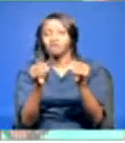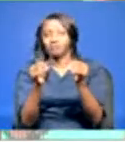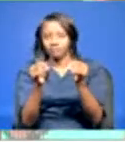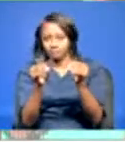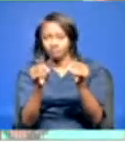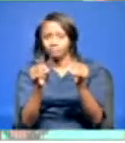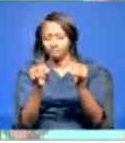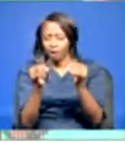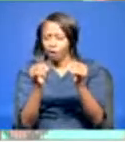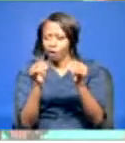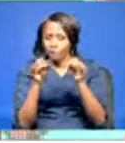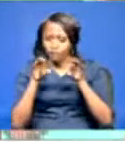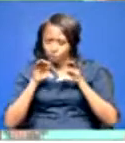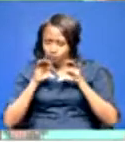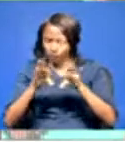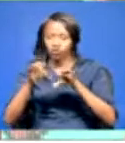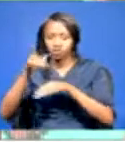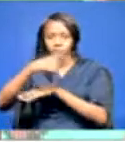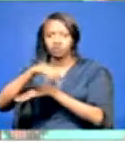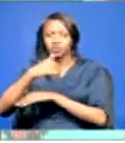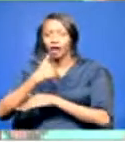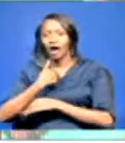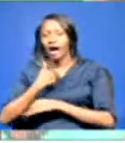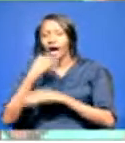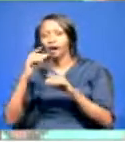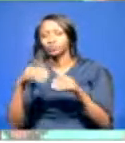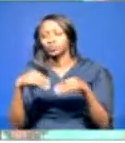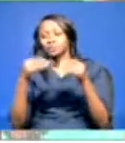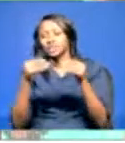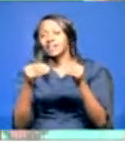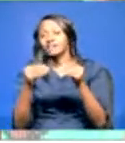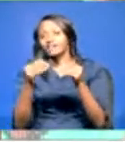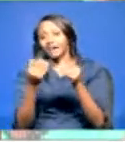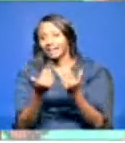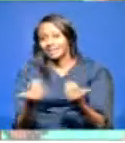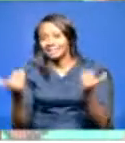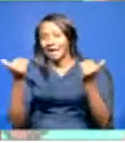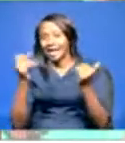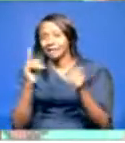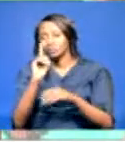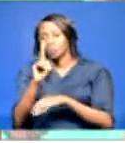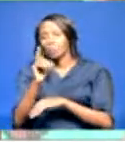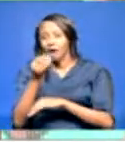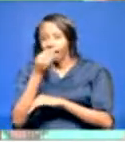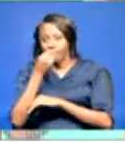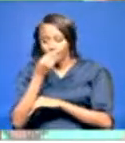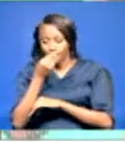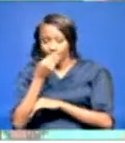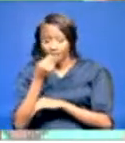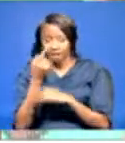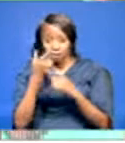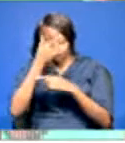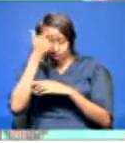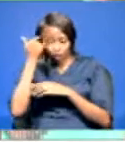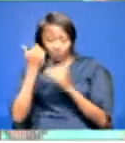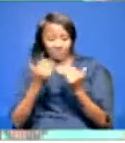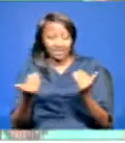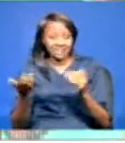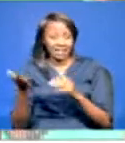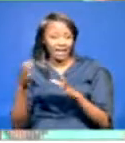compel us to give each child at least a meal, because so many of our children are going to school without